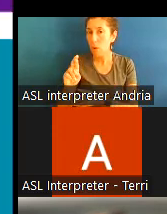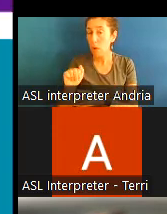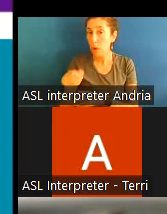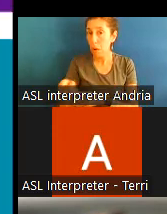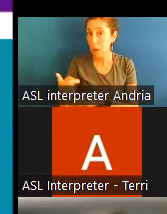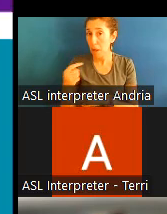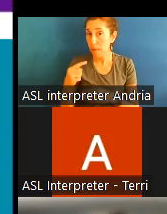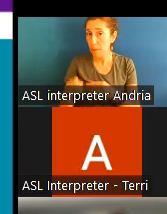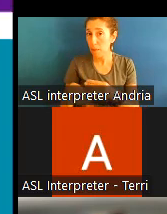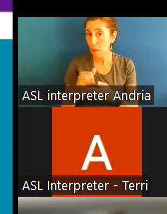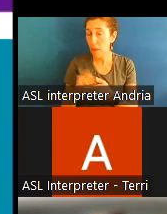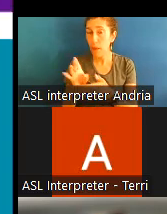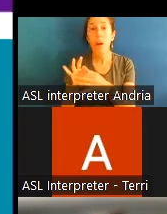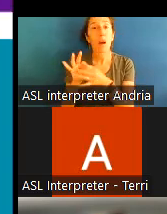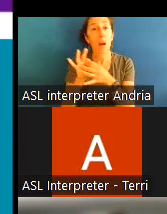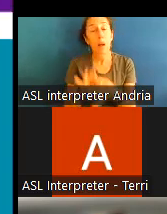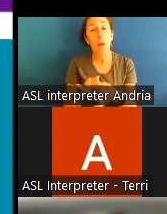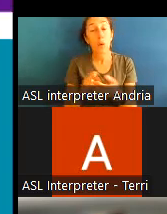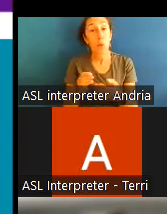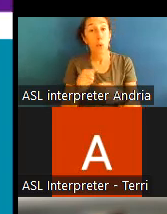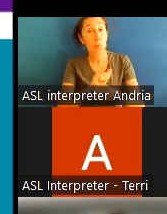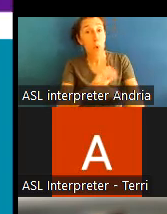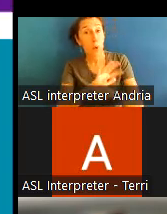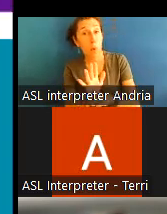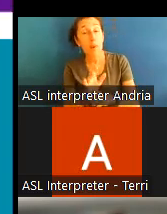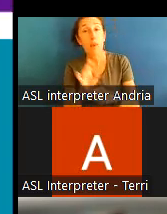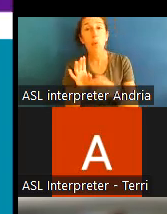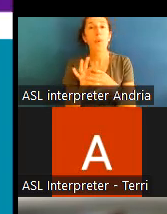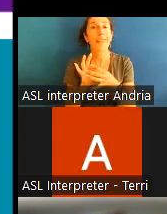to the population increase, the numbers?